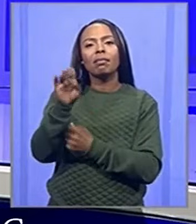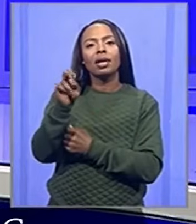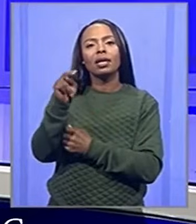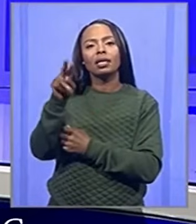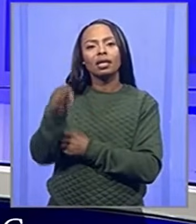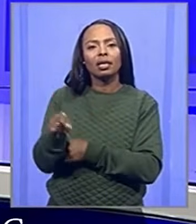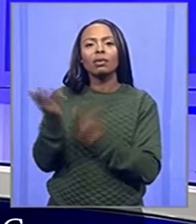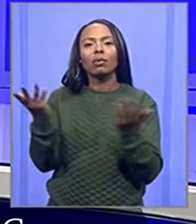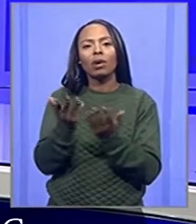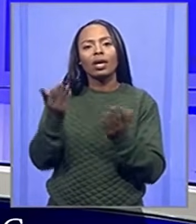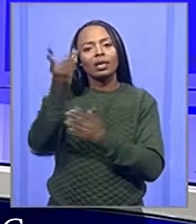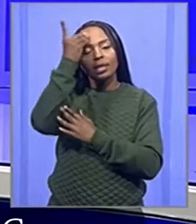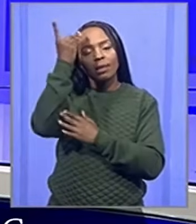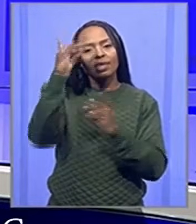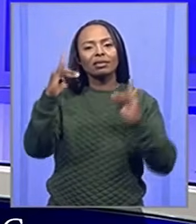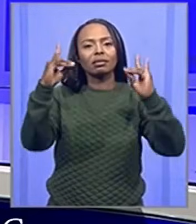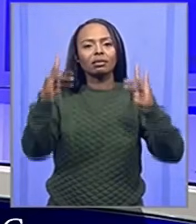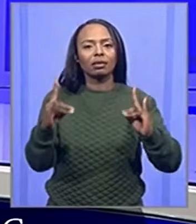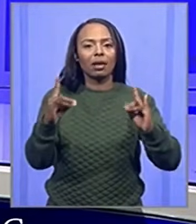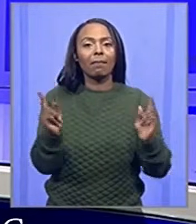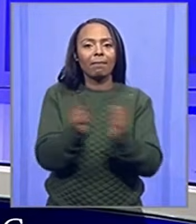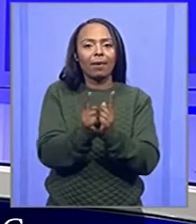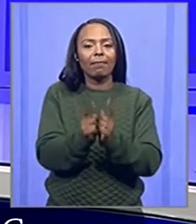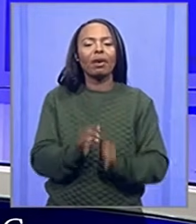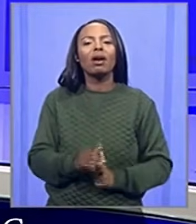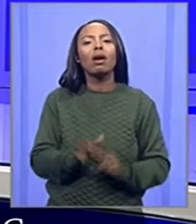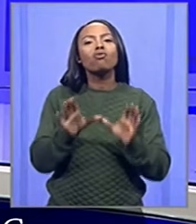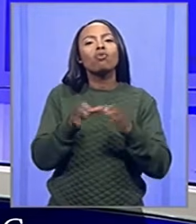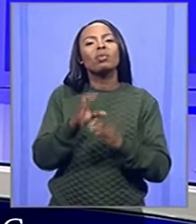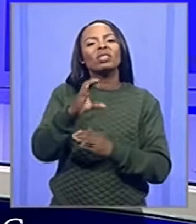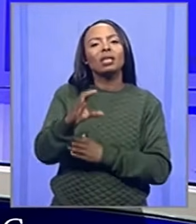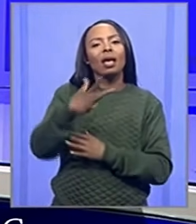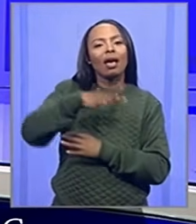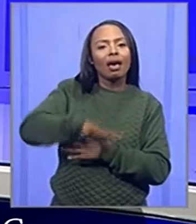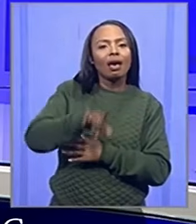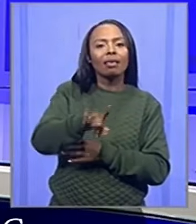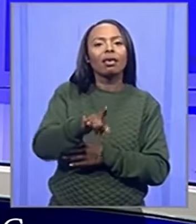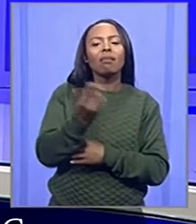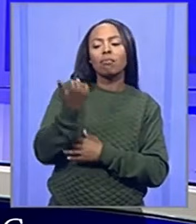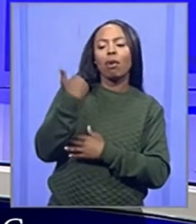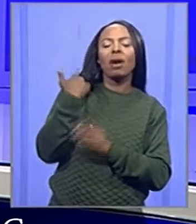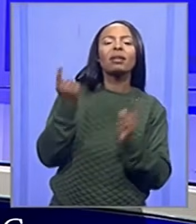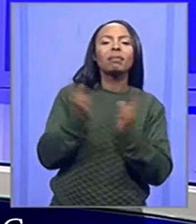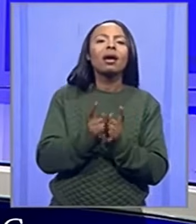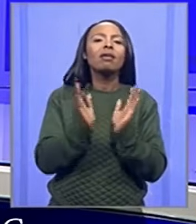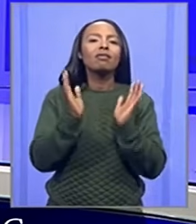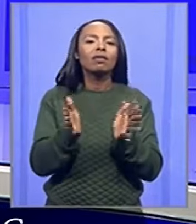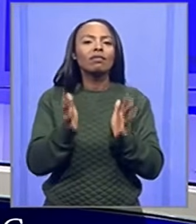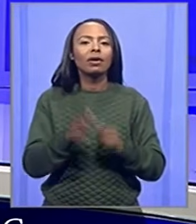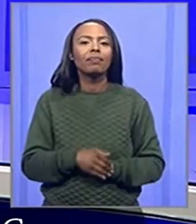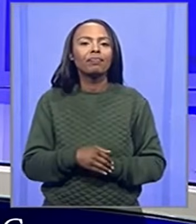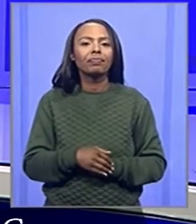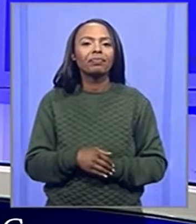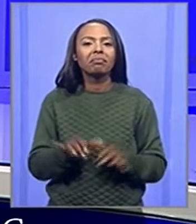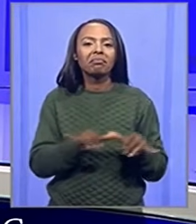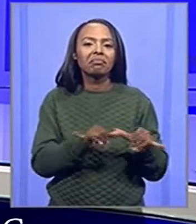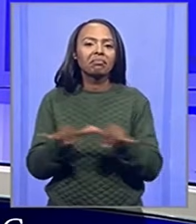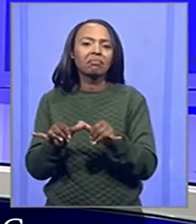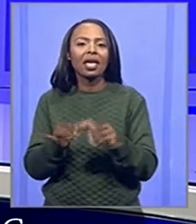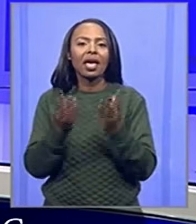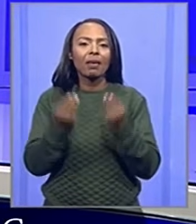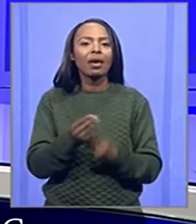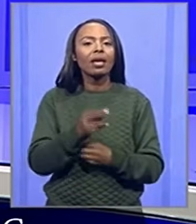Mabhida Stadium kwa Durban. Metshameko e mengwe ya Group C e letse tshamekile maabane mme e khutlile ka maleka.